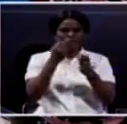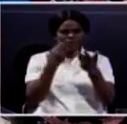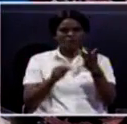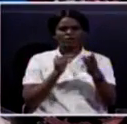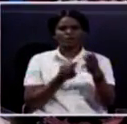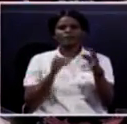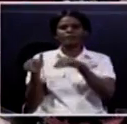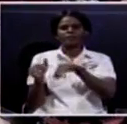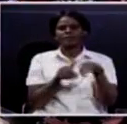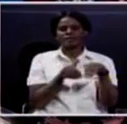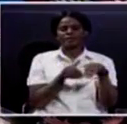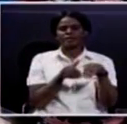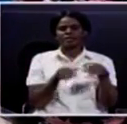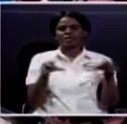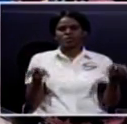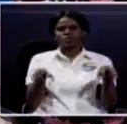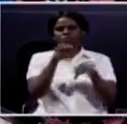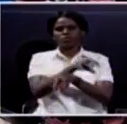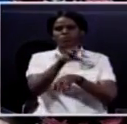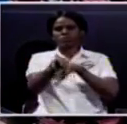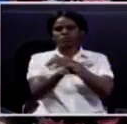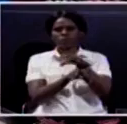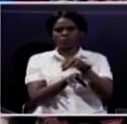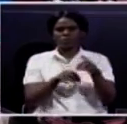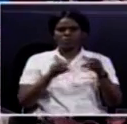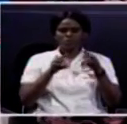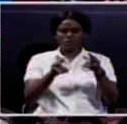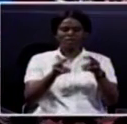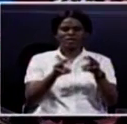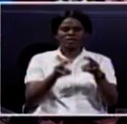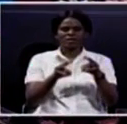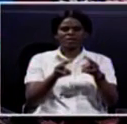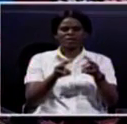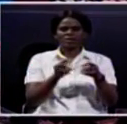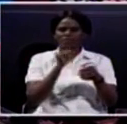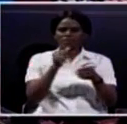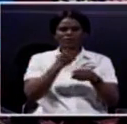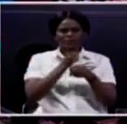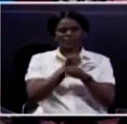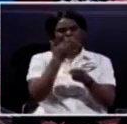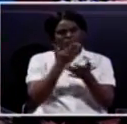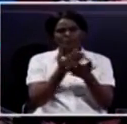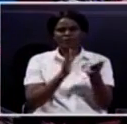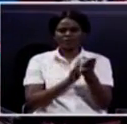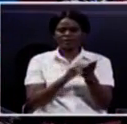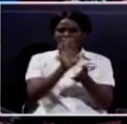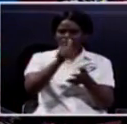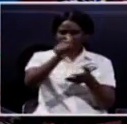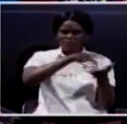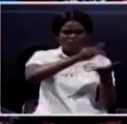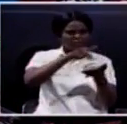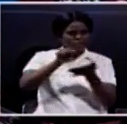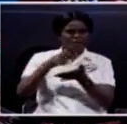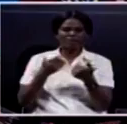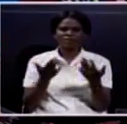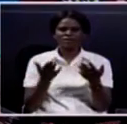avoiding is an haphazard way of charging the school. There's already a to the need. school. You know that schools are employing guards using this. You don't pay the guards for this. Yes, we know. We